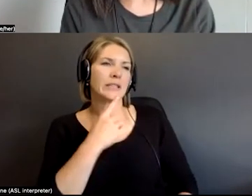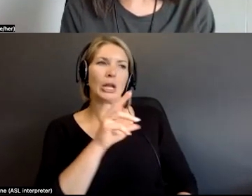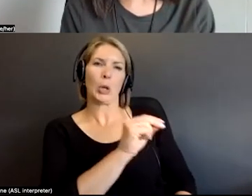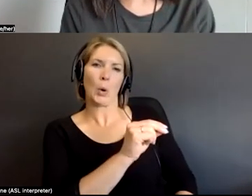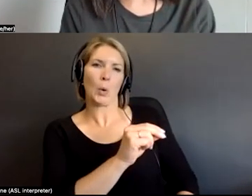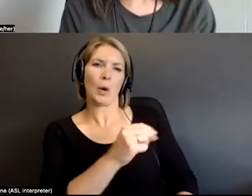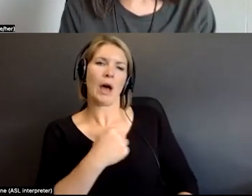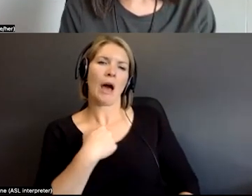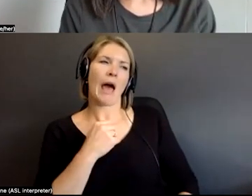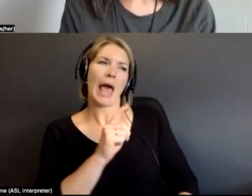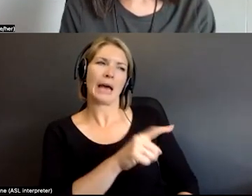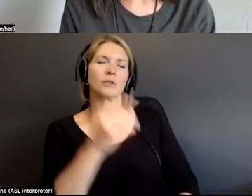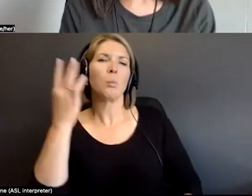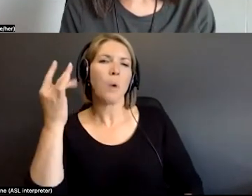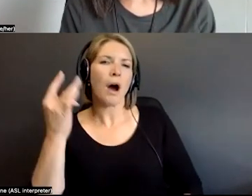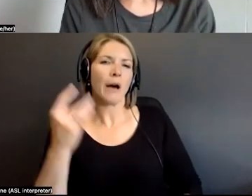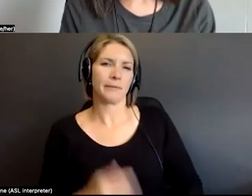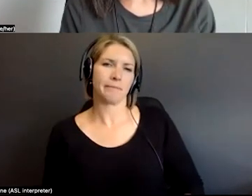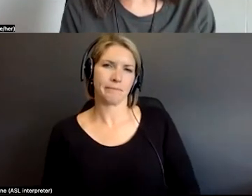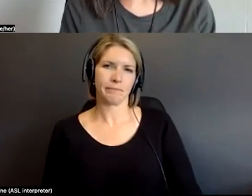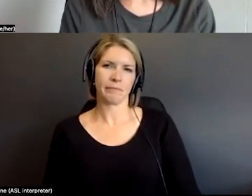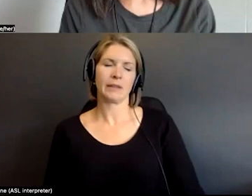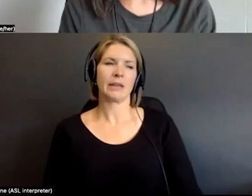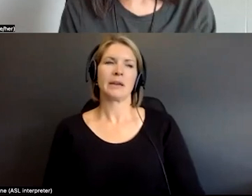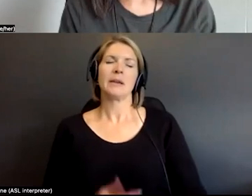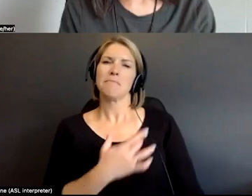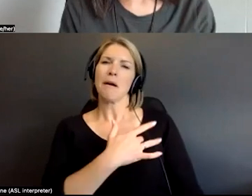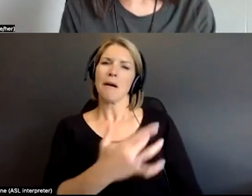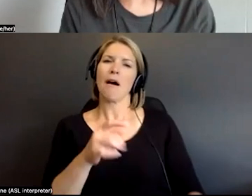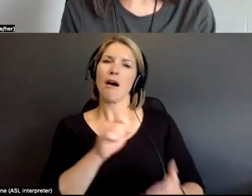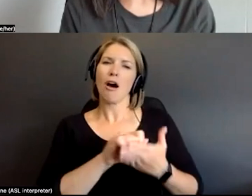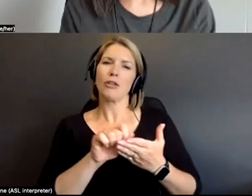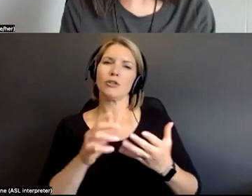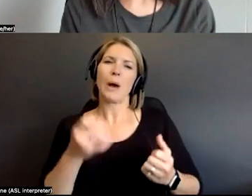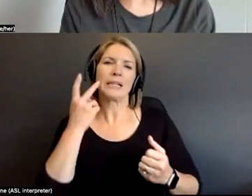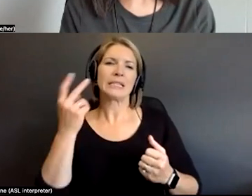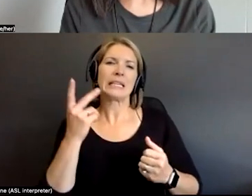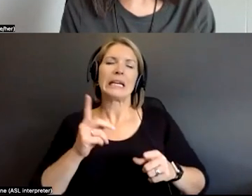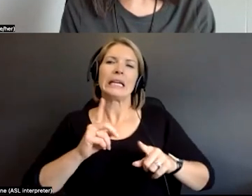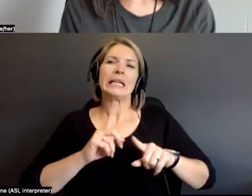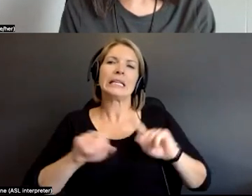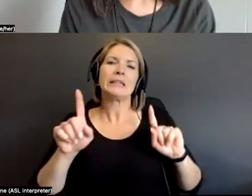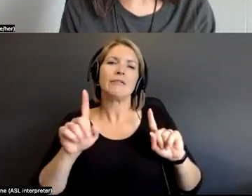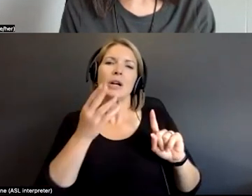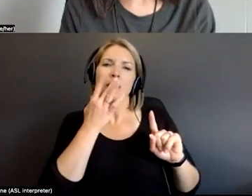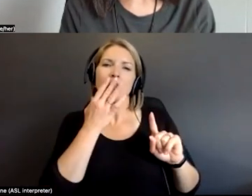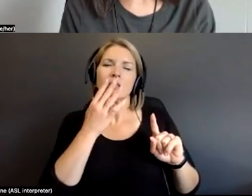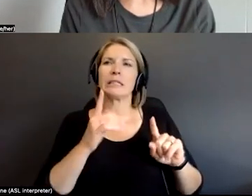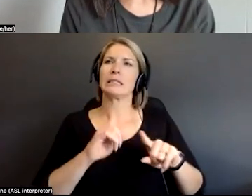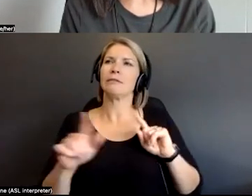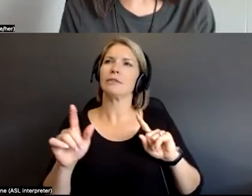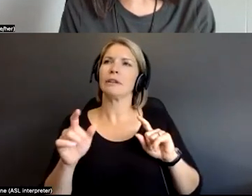iterations. They want to see a few different colors, and they want to see a different typeface. And